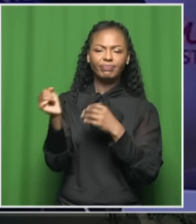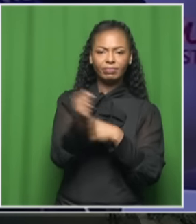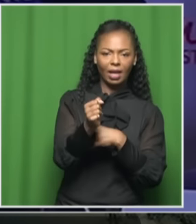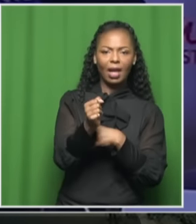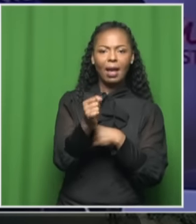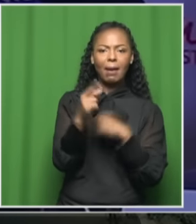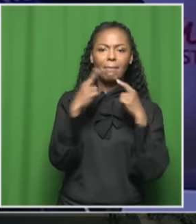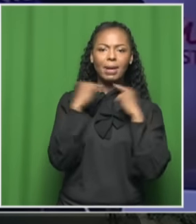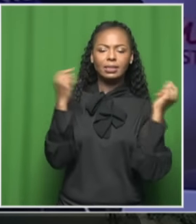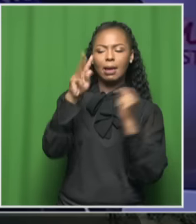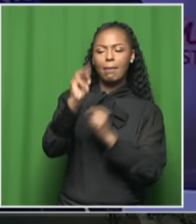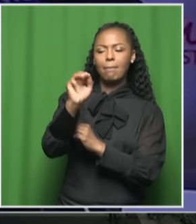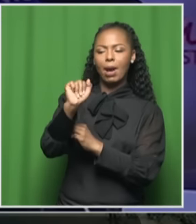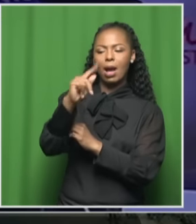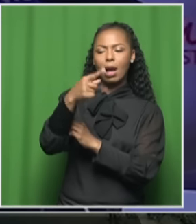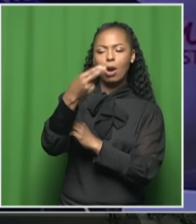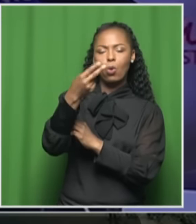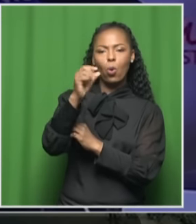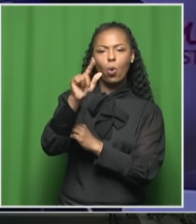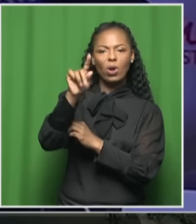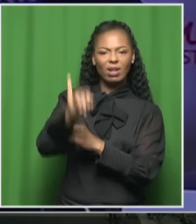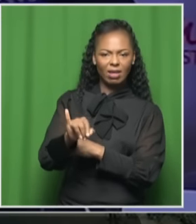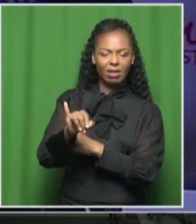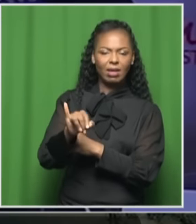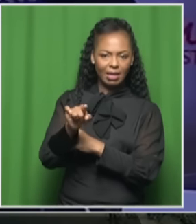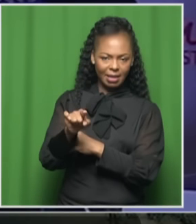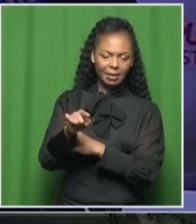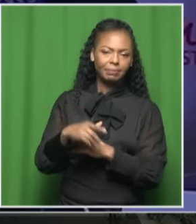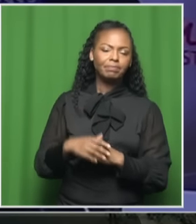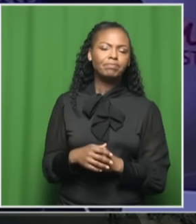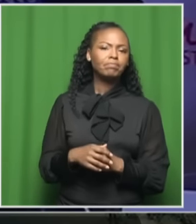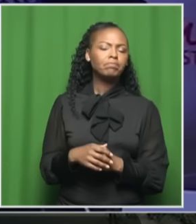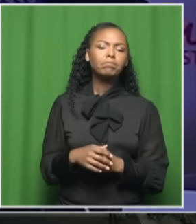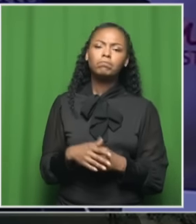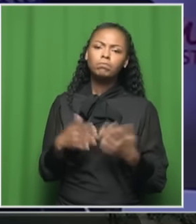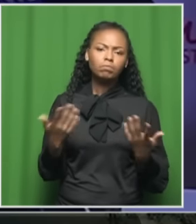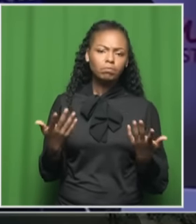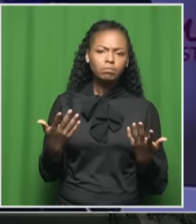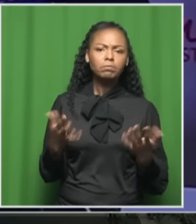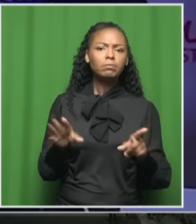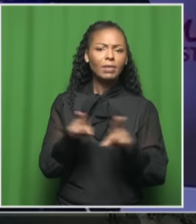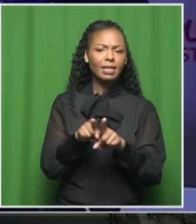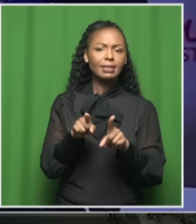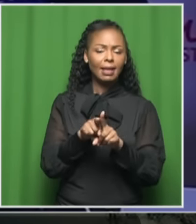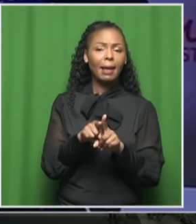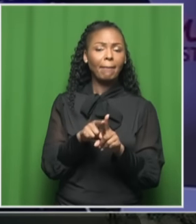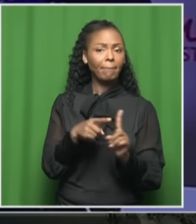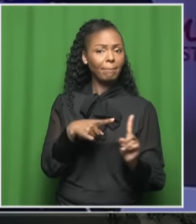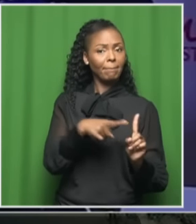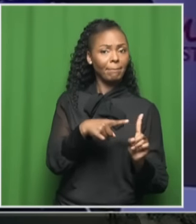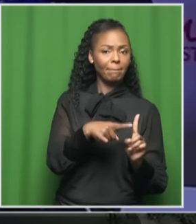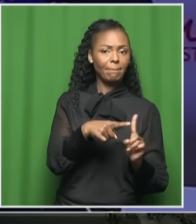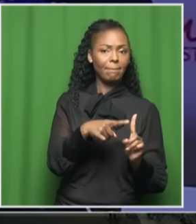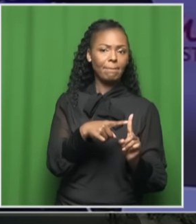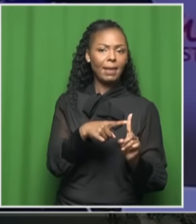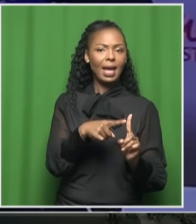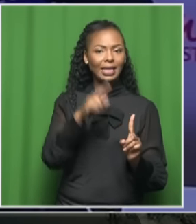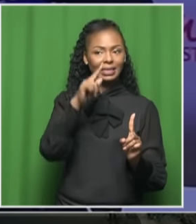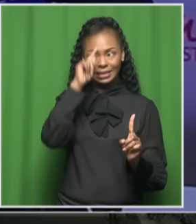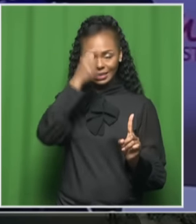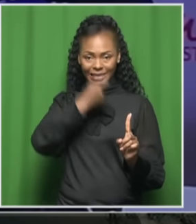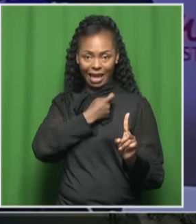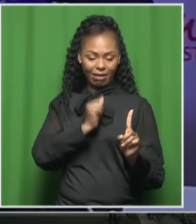you know, way before this moment. And we almost like he gave the church to the son,